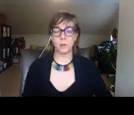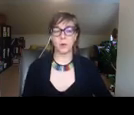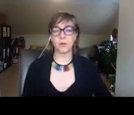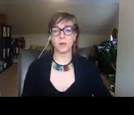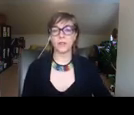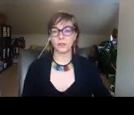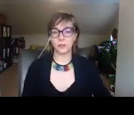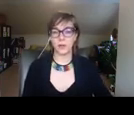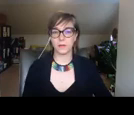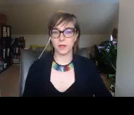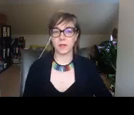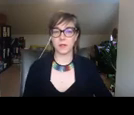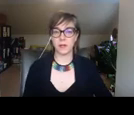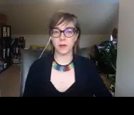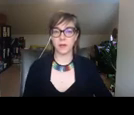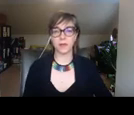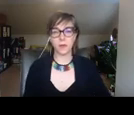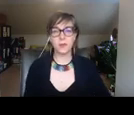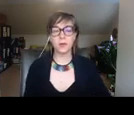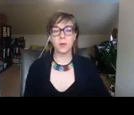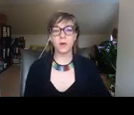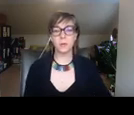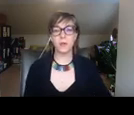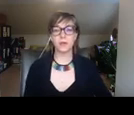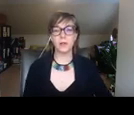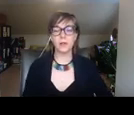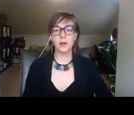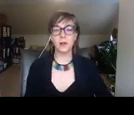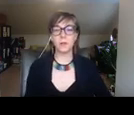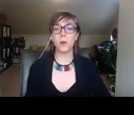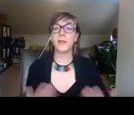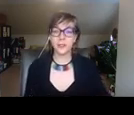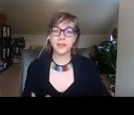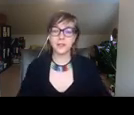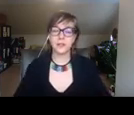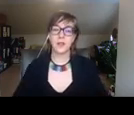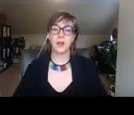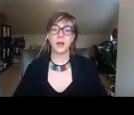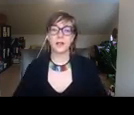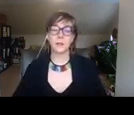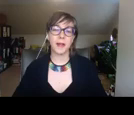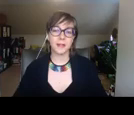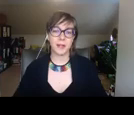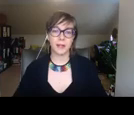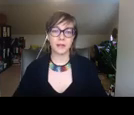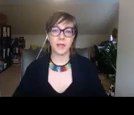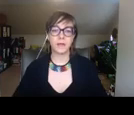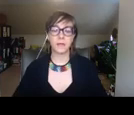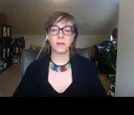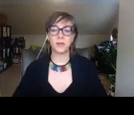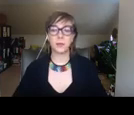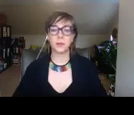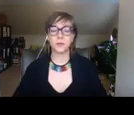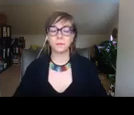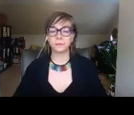excellent work that researchers have done in this area. There's very little work being done on what patients expect and get